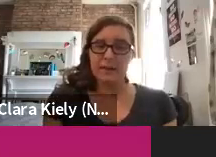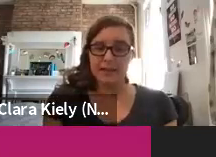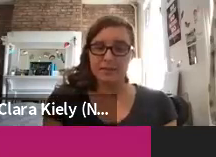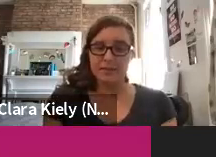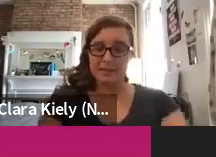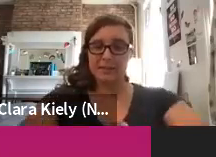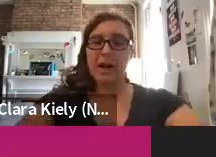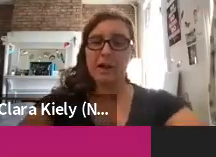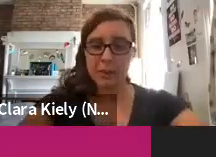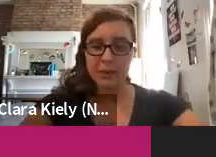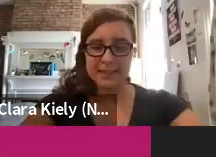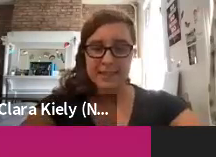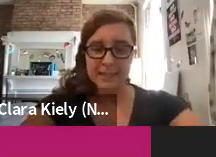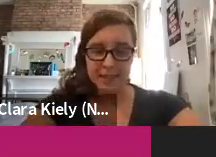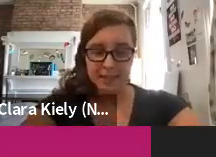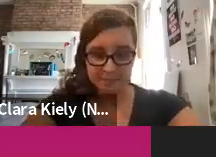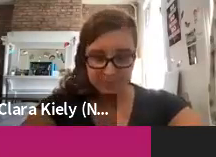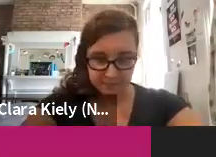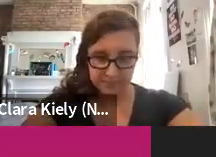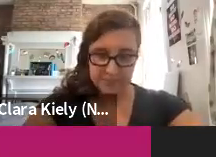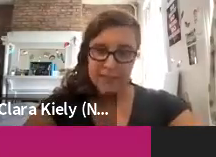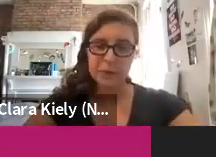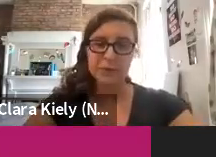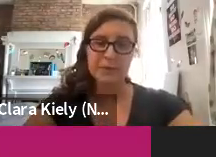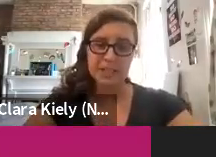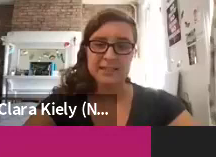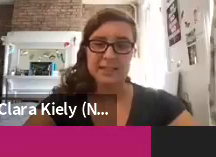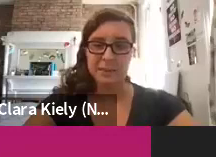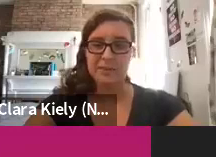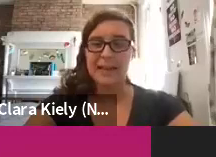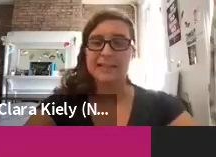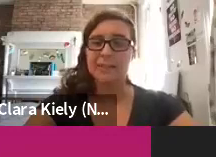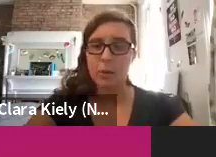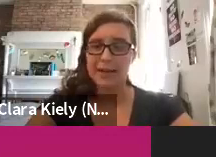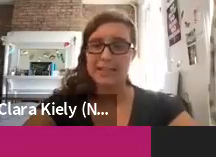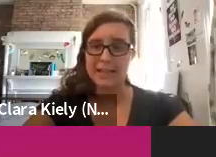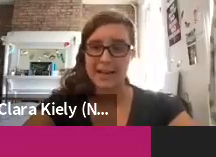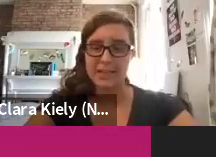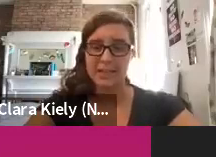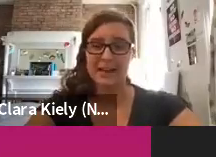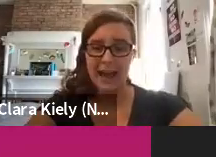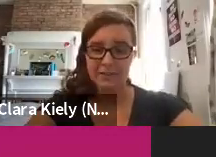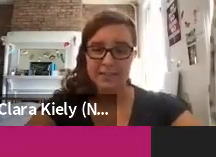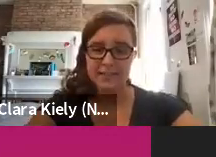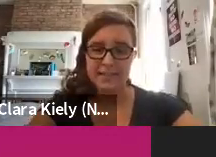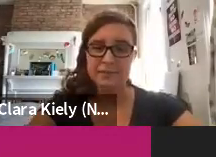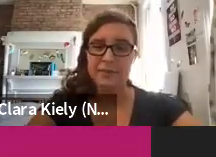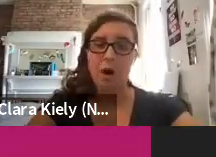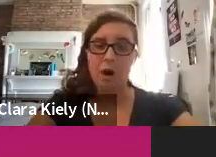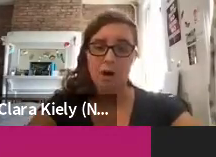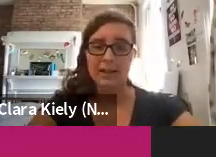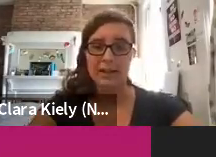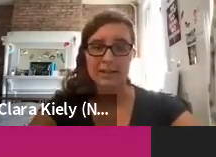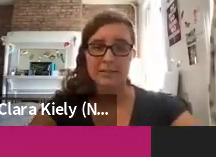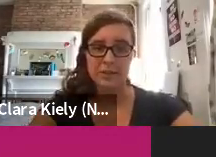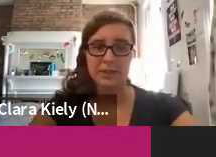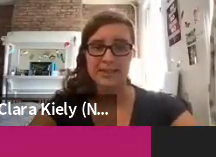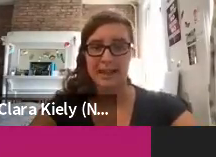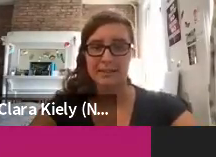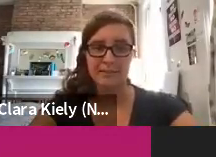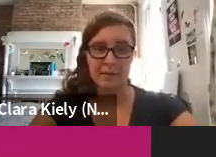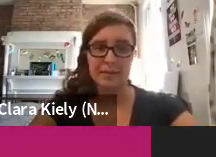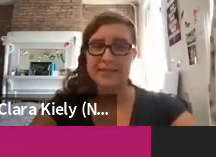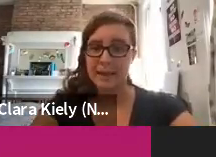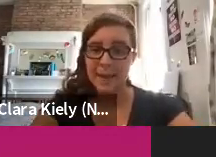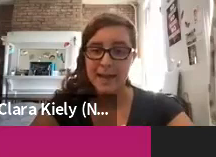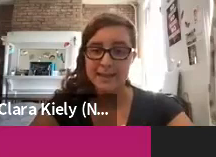NAMI-NYC is a grassroots mental health organization whose mission is to provide support, education, and advocacy for all individuals